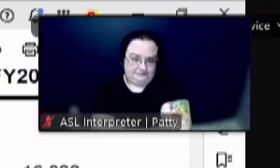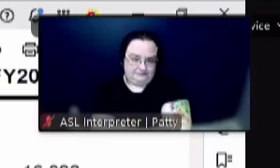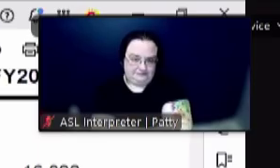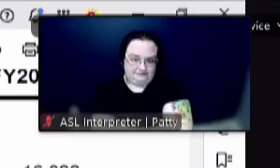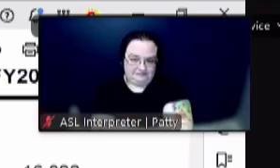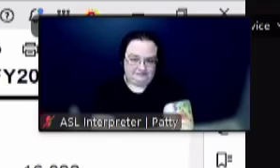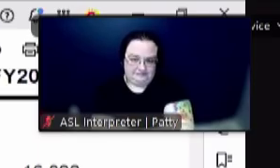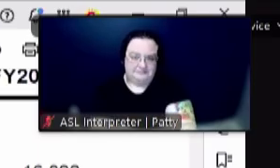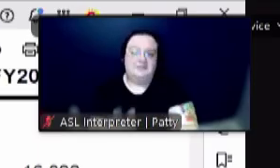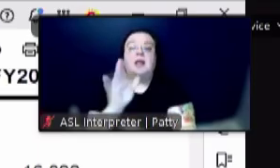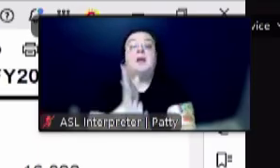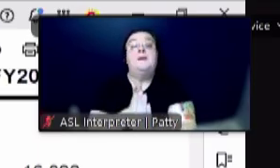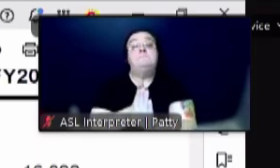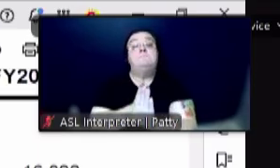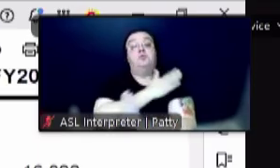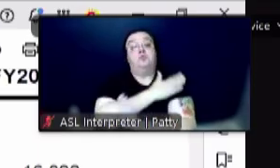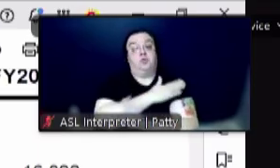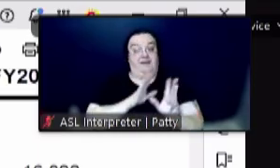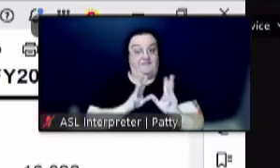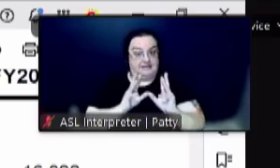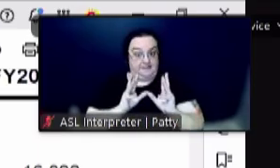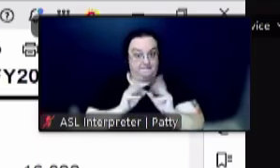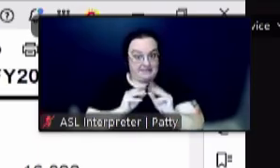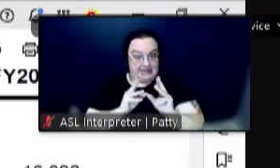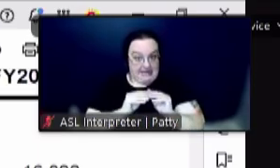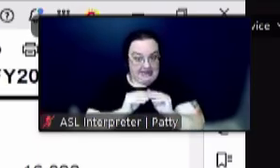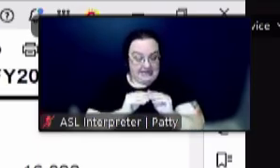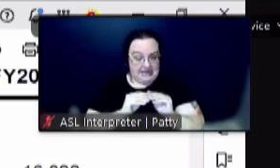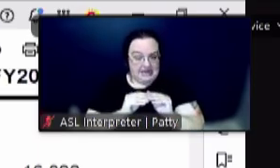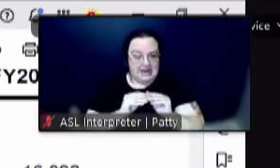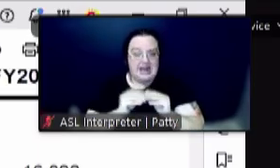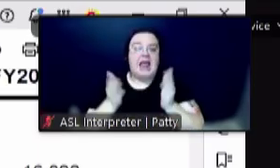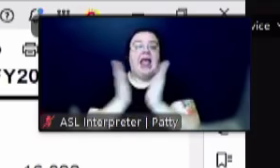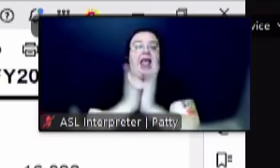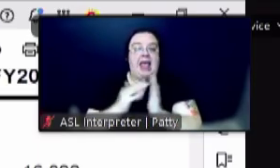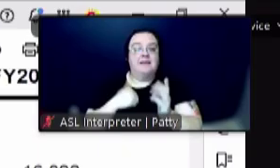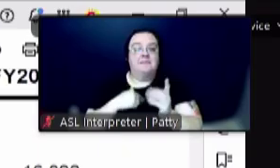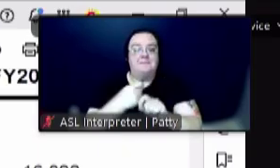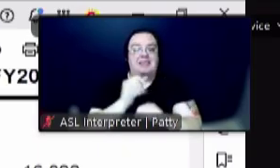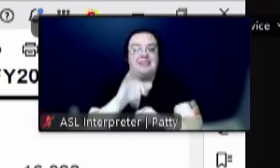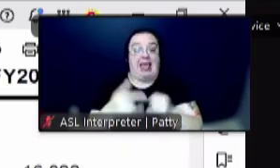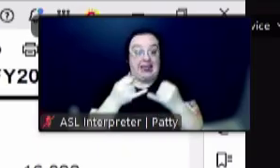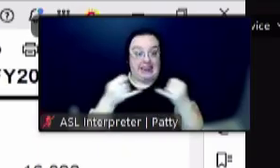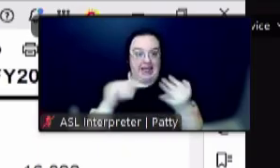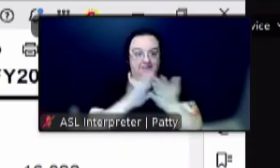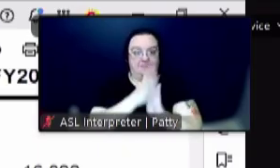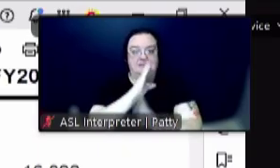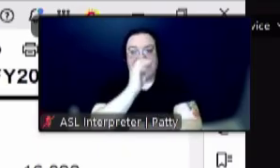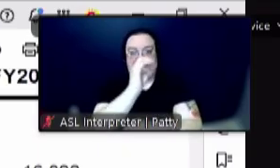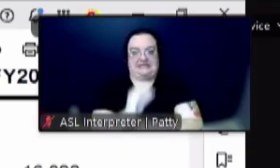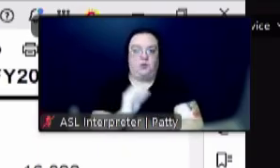in the previous meeting, I was asked to zero that line item out. Okay?